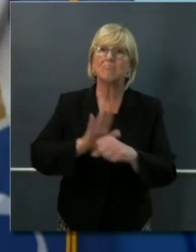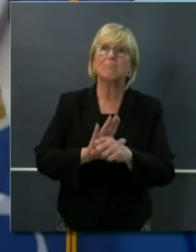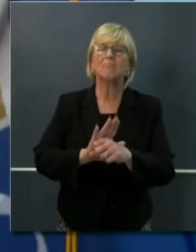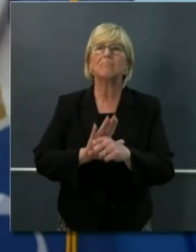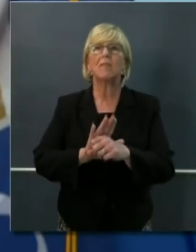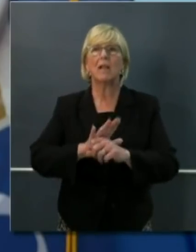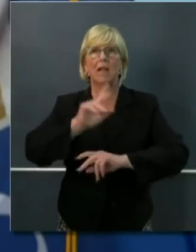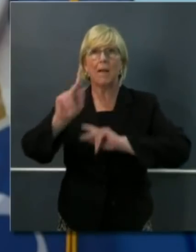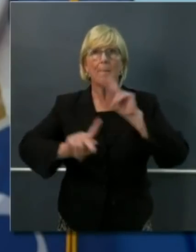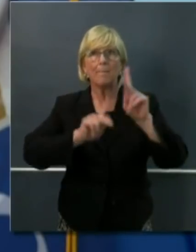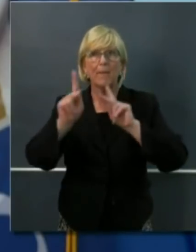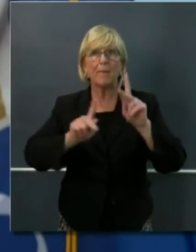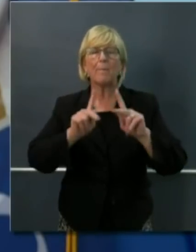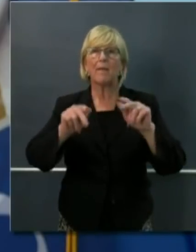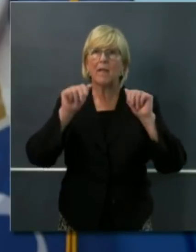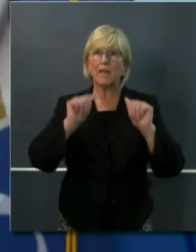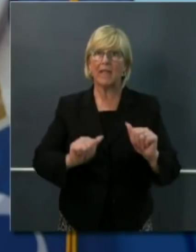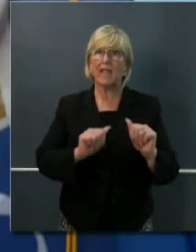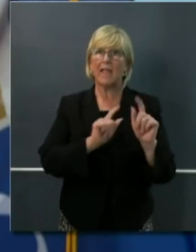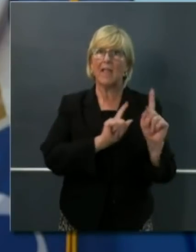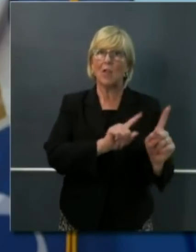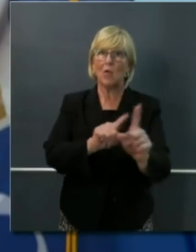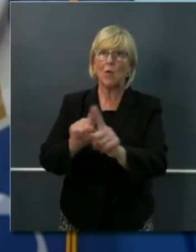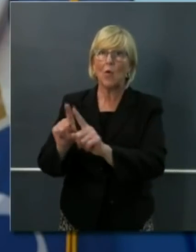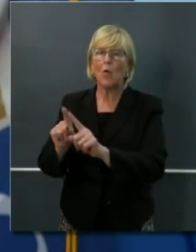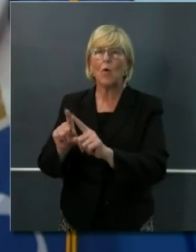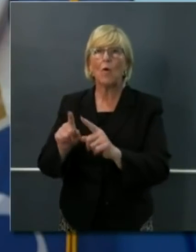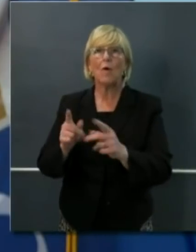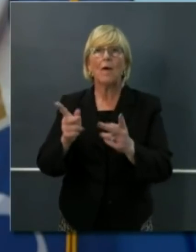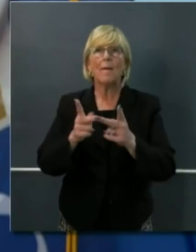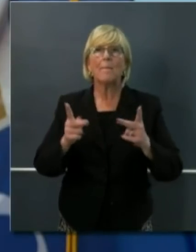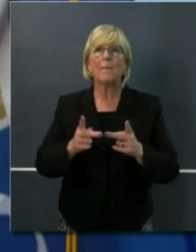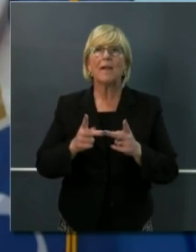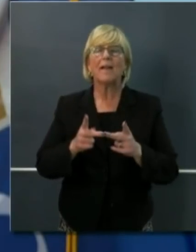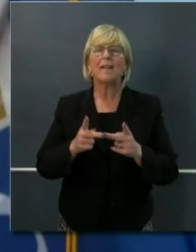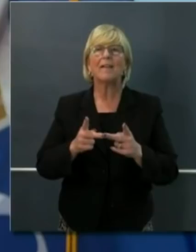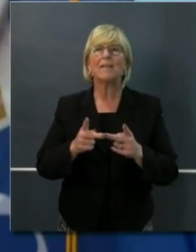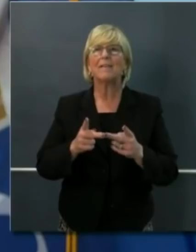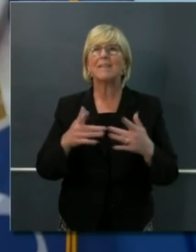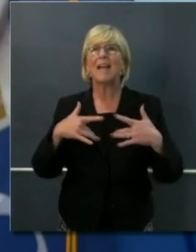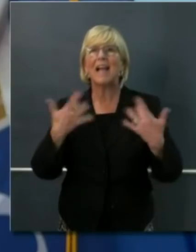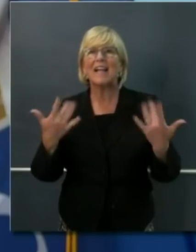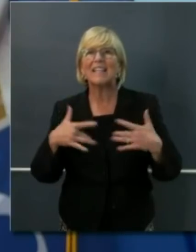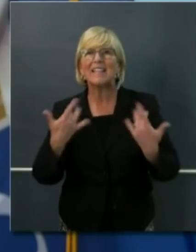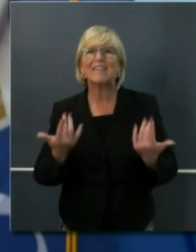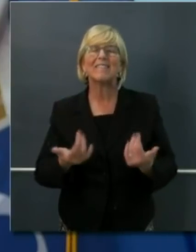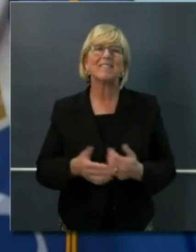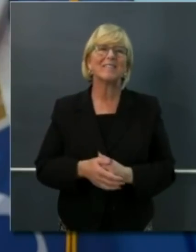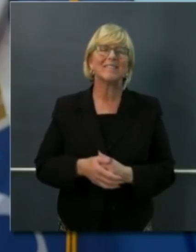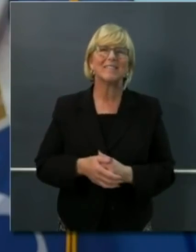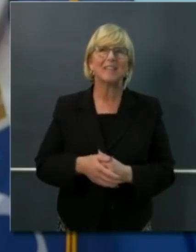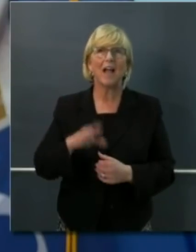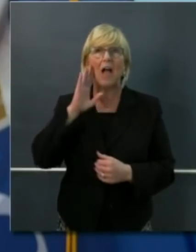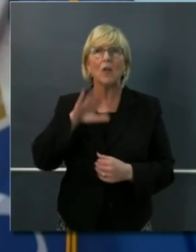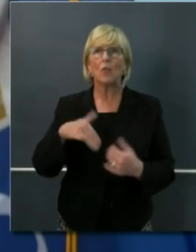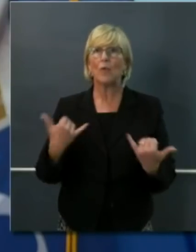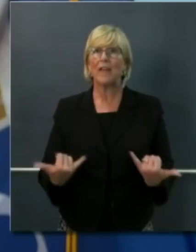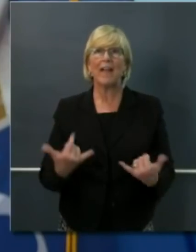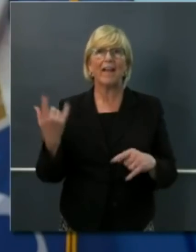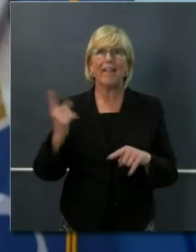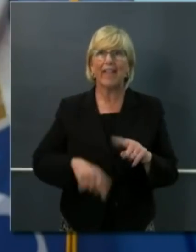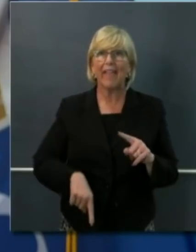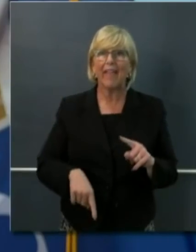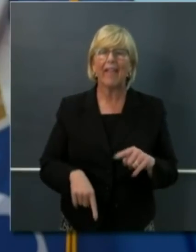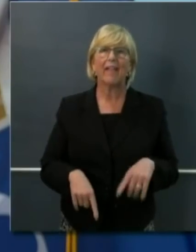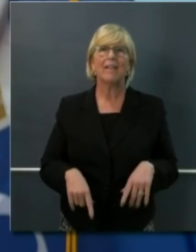that people can go to activities that they're no longer going to today, knowing that either the people